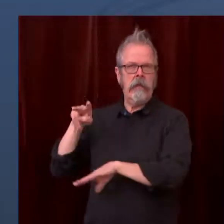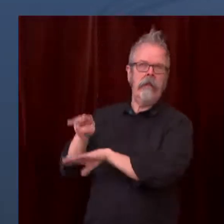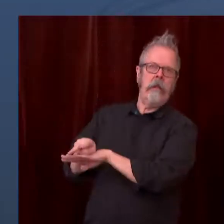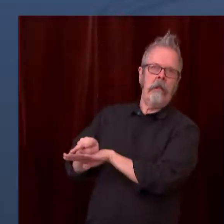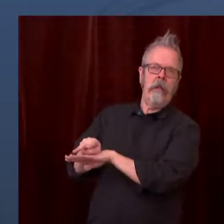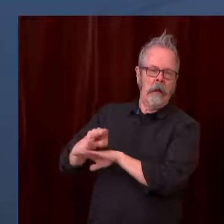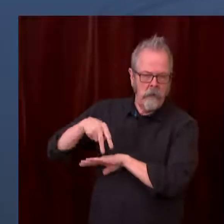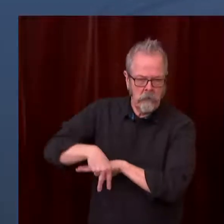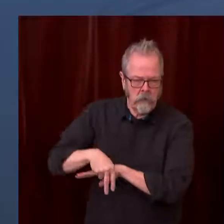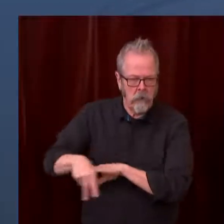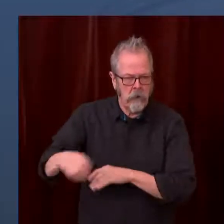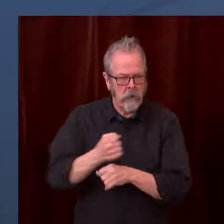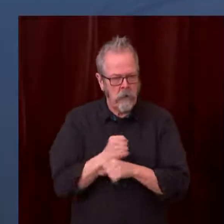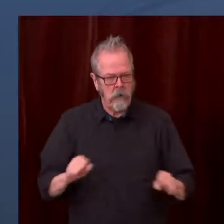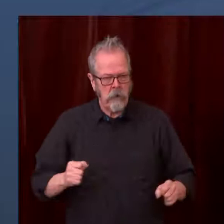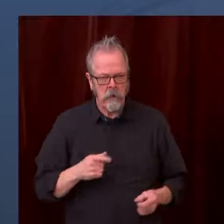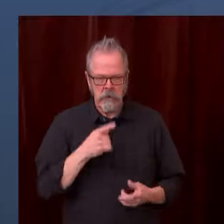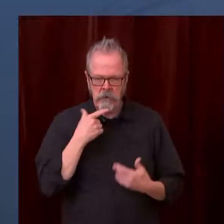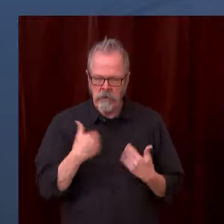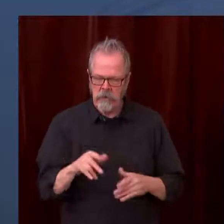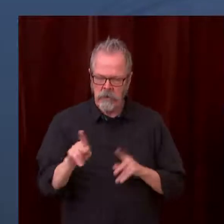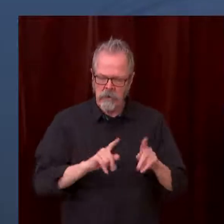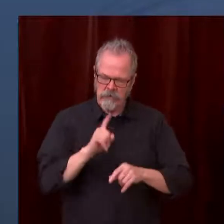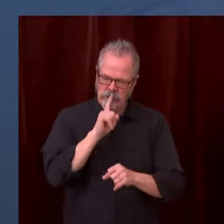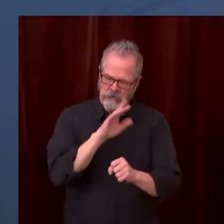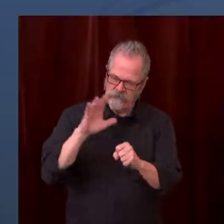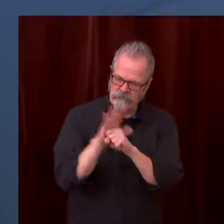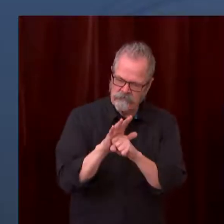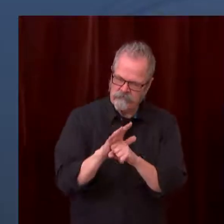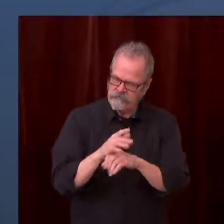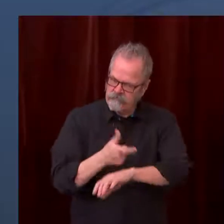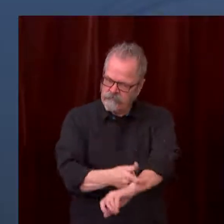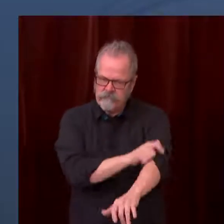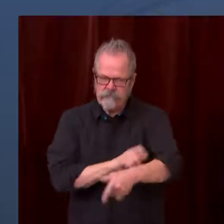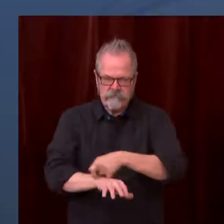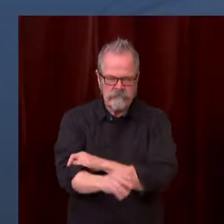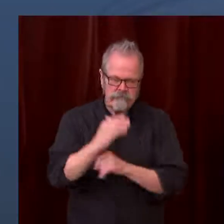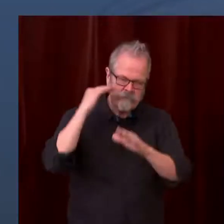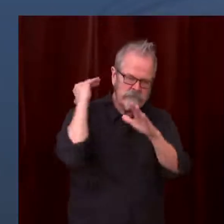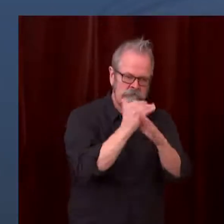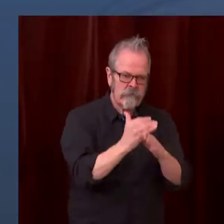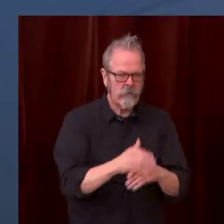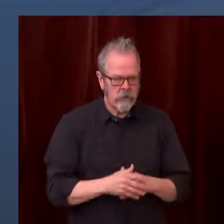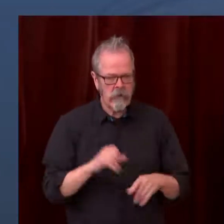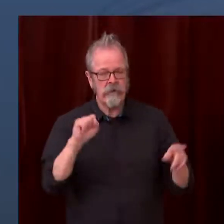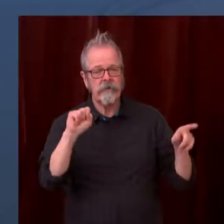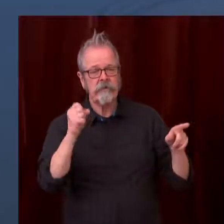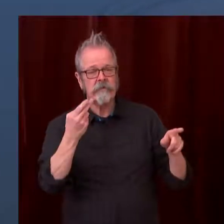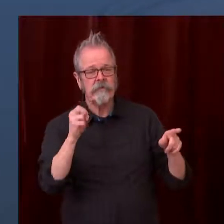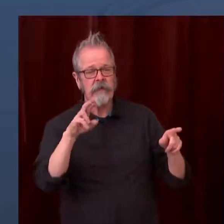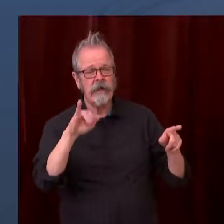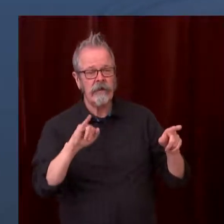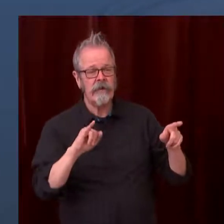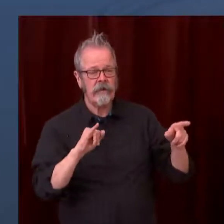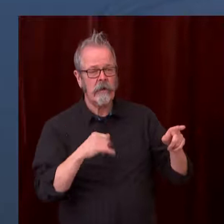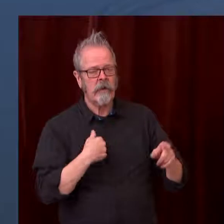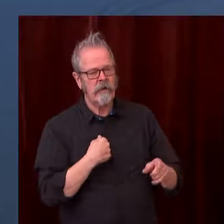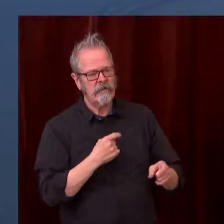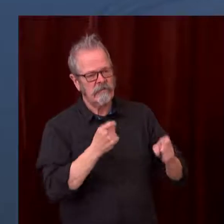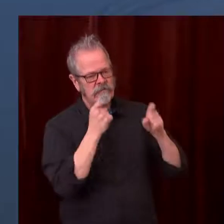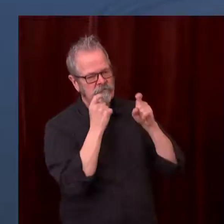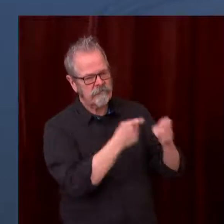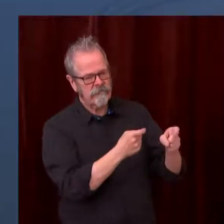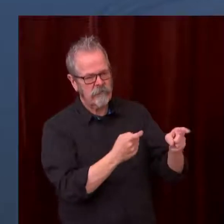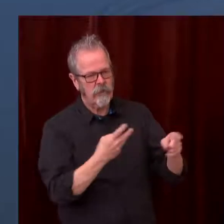I got to make her Washingtonian of the Day because of her inspiration. And I know that her work is